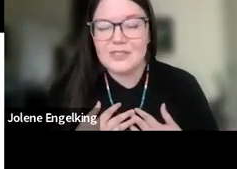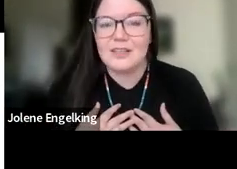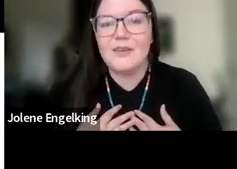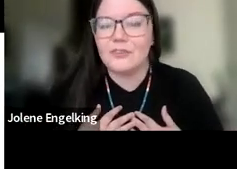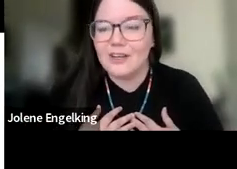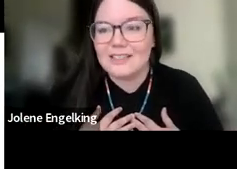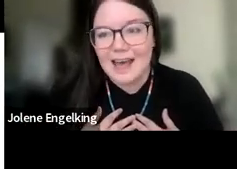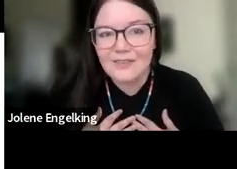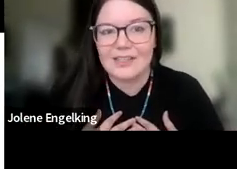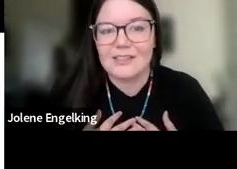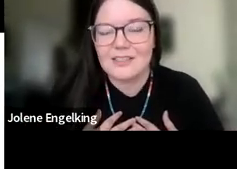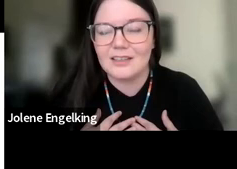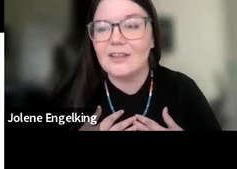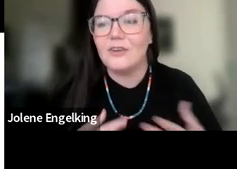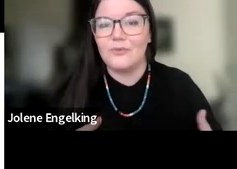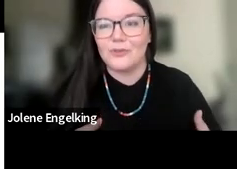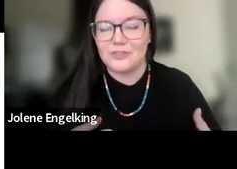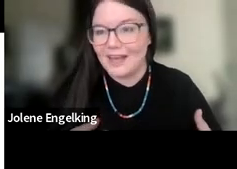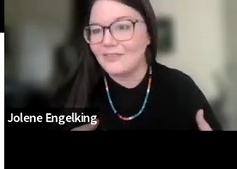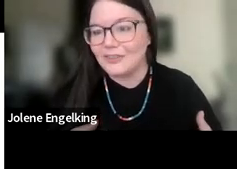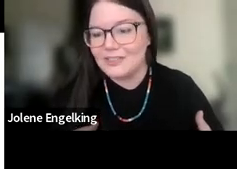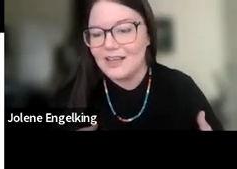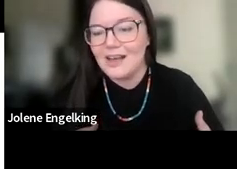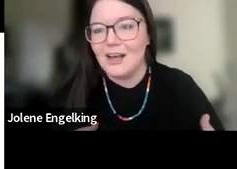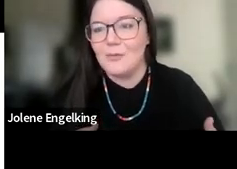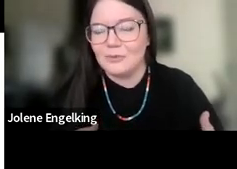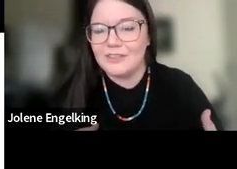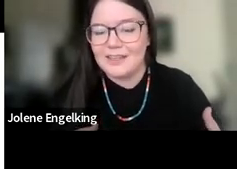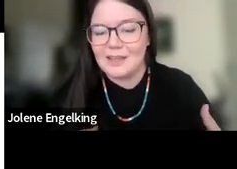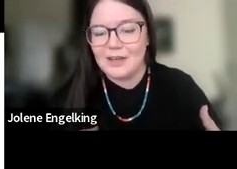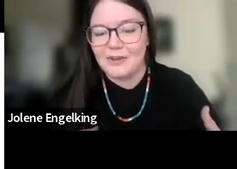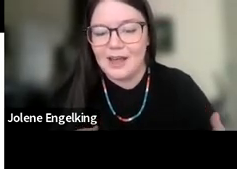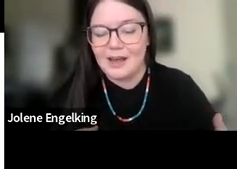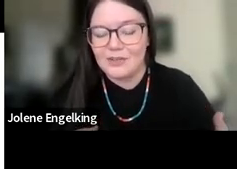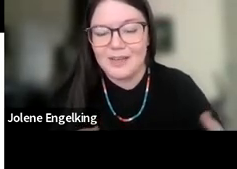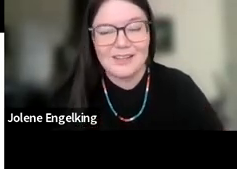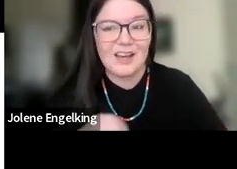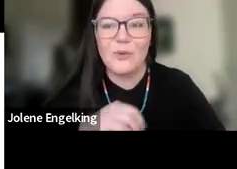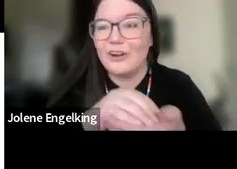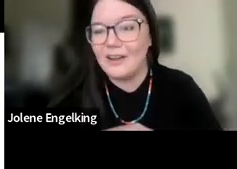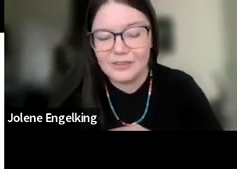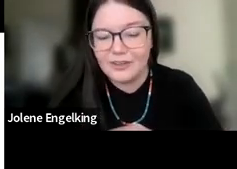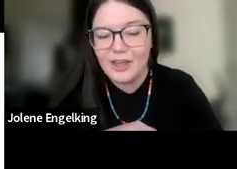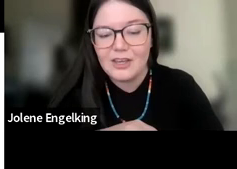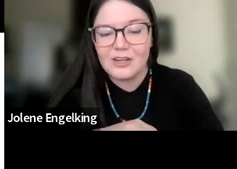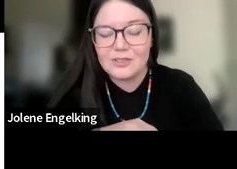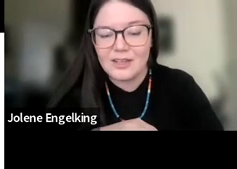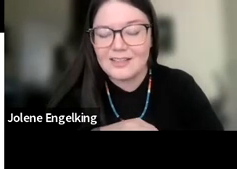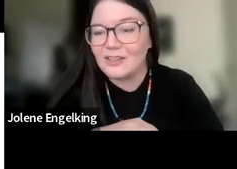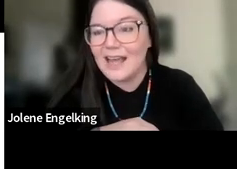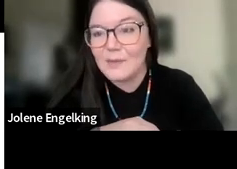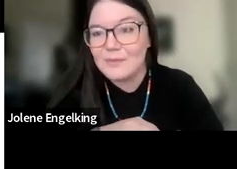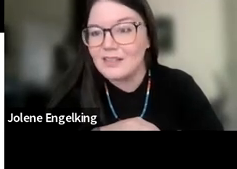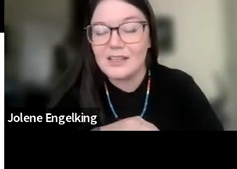was confusing enough for us as advocates, let alone for survivors, and really thinking about how, depending on wherever, you know,